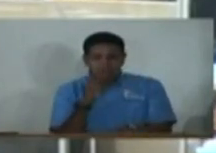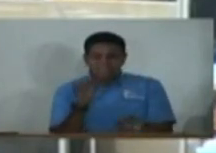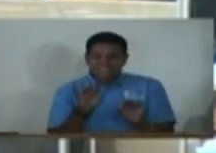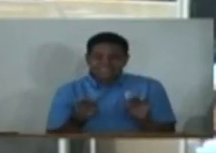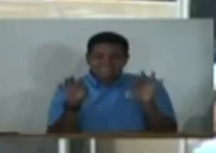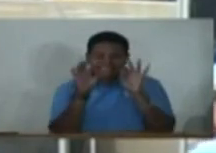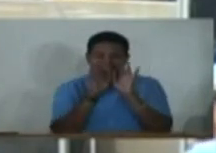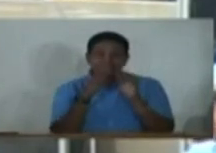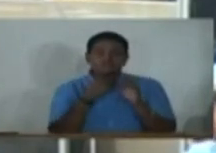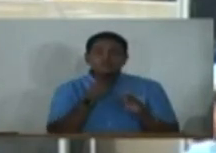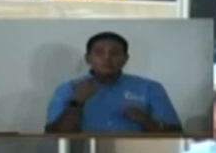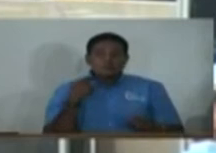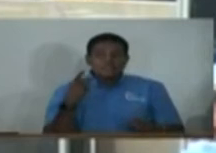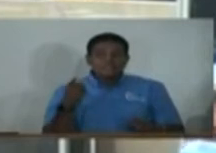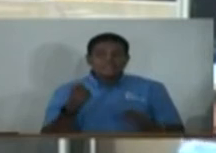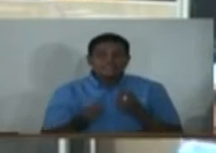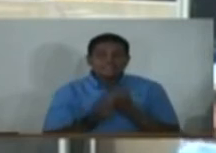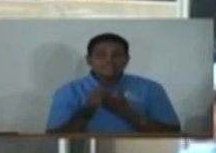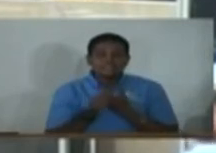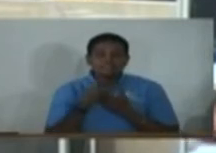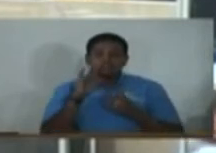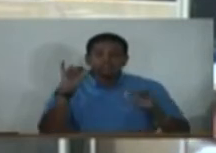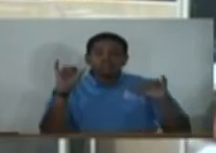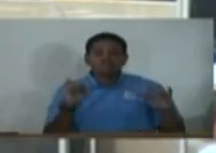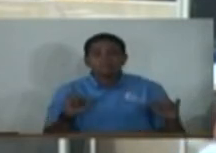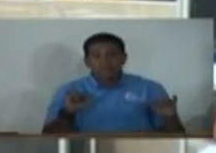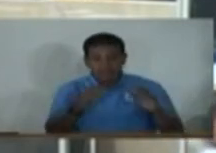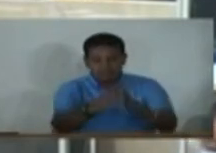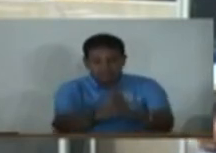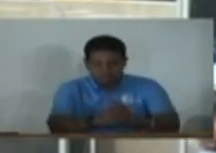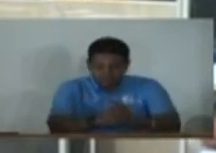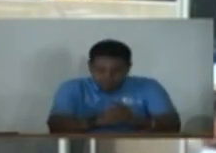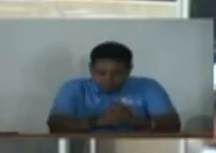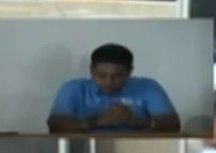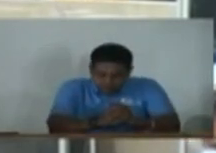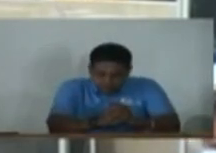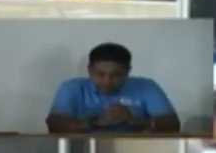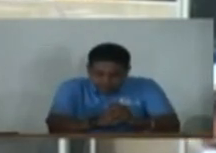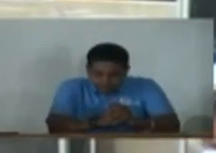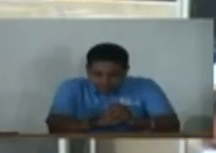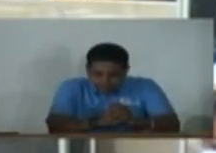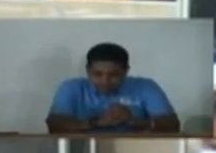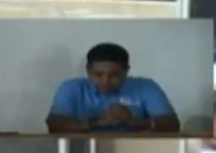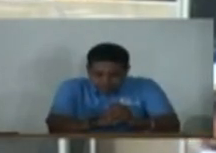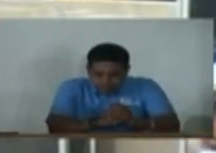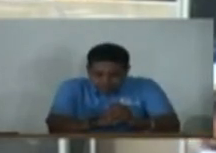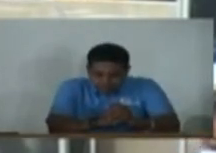significant risks remain. Madam Speaker,